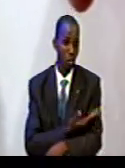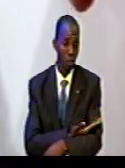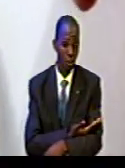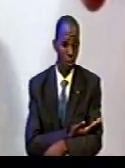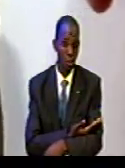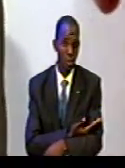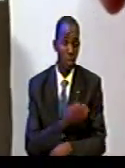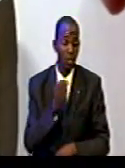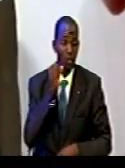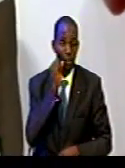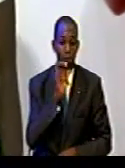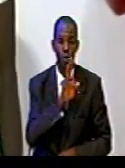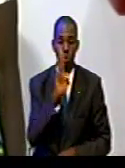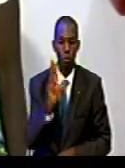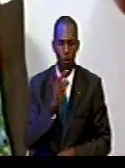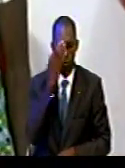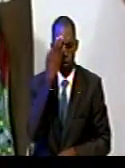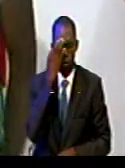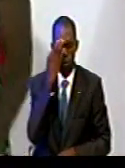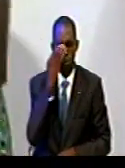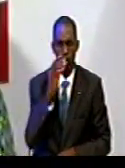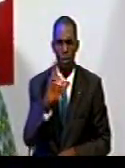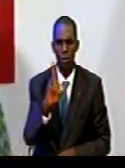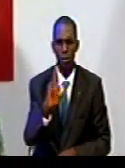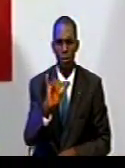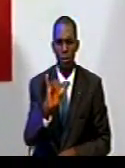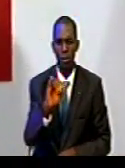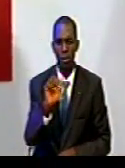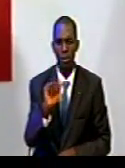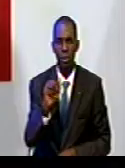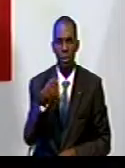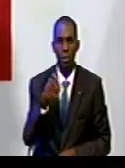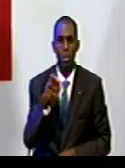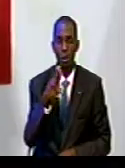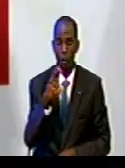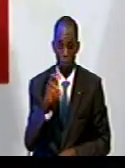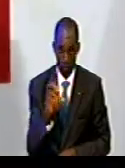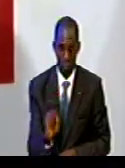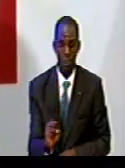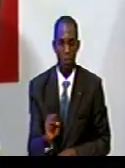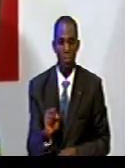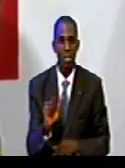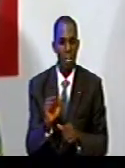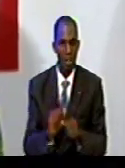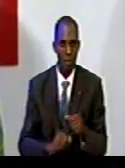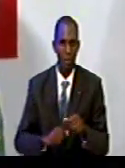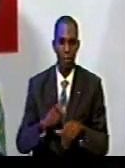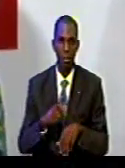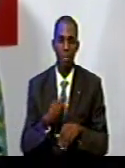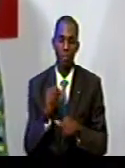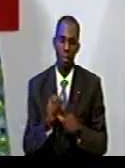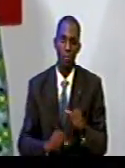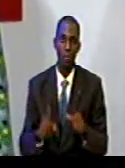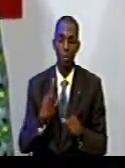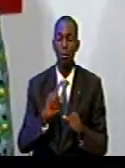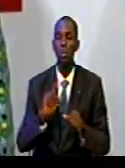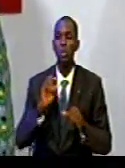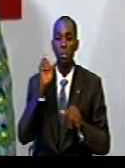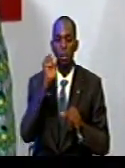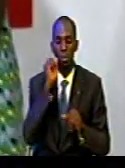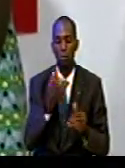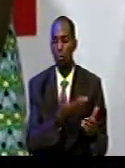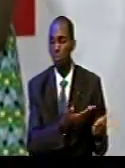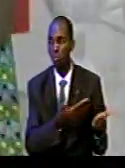he has been bedwetting. I used to put pampers in his body. He used to use pampers and be going to school. Wherever we are going, he used to